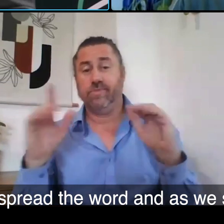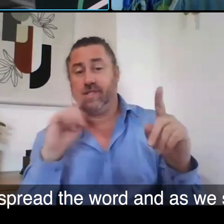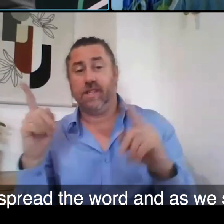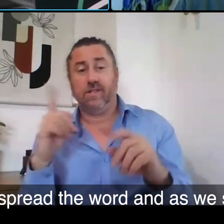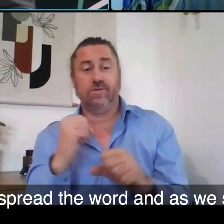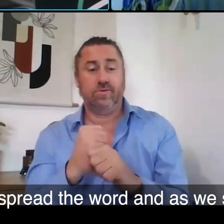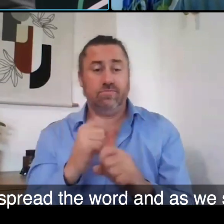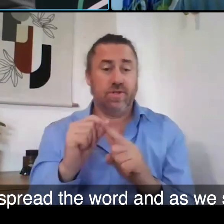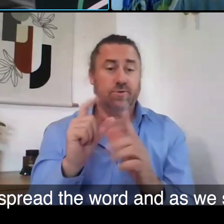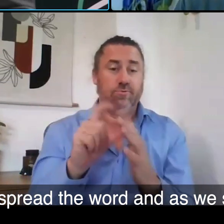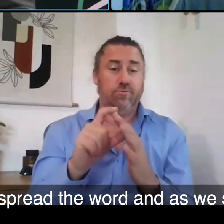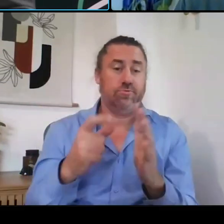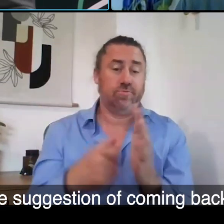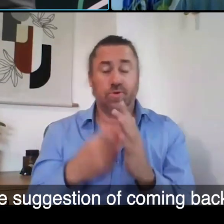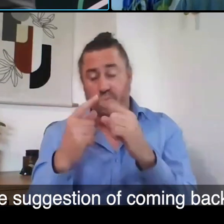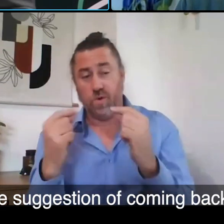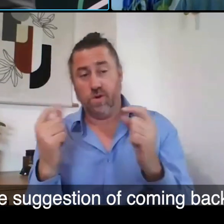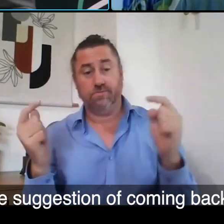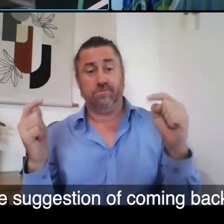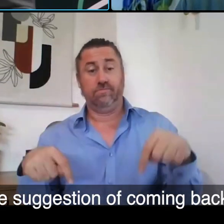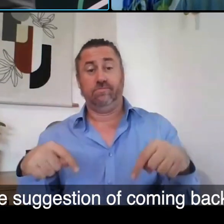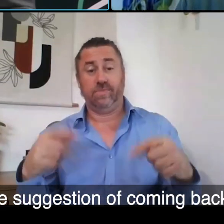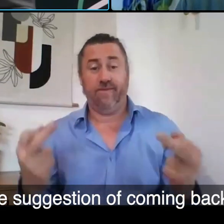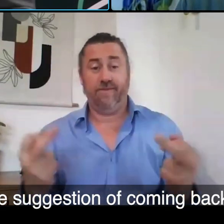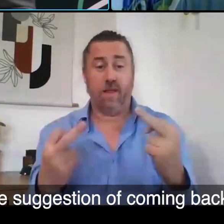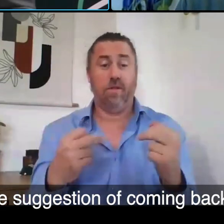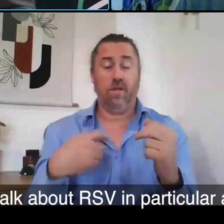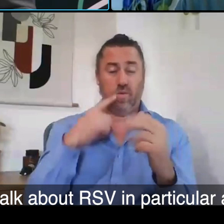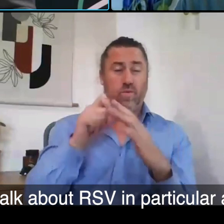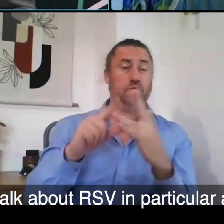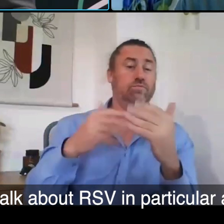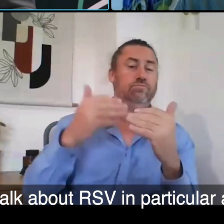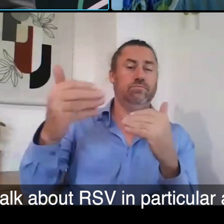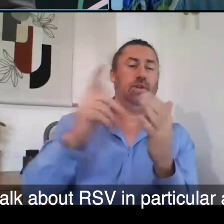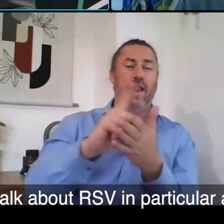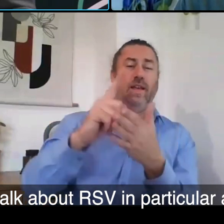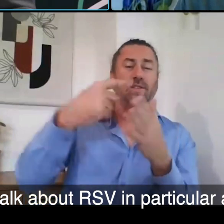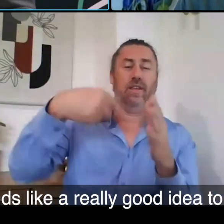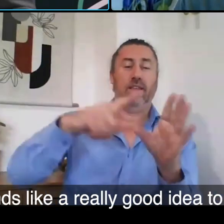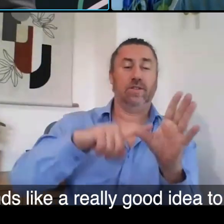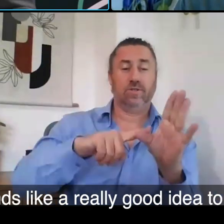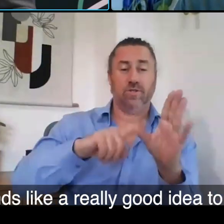we'll as we said, I think we've got the suggestion of coming back later in the year to talk about RSV in